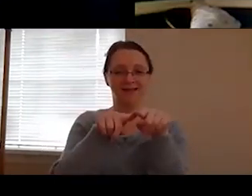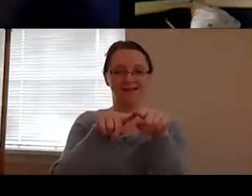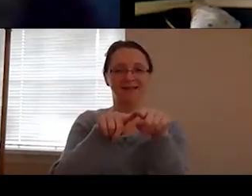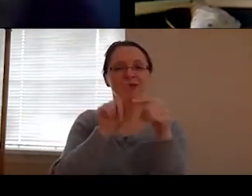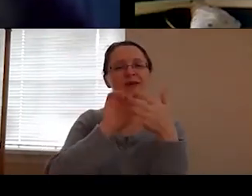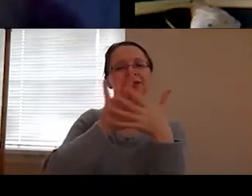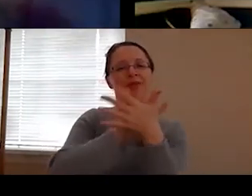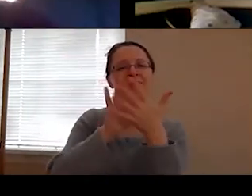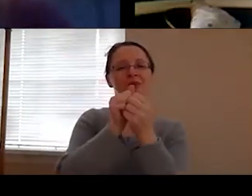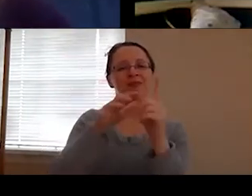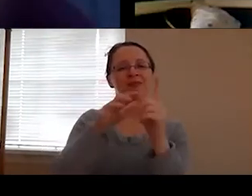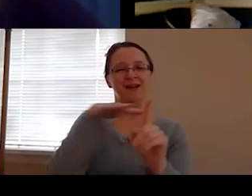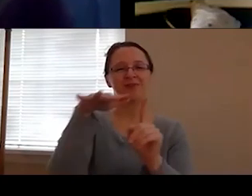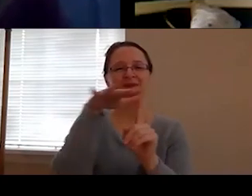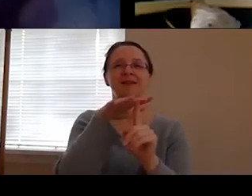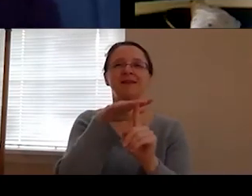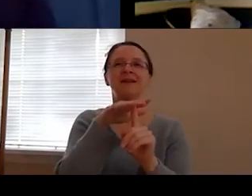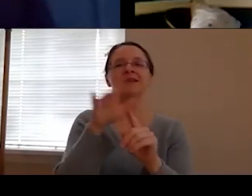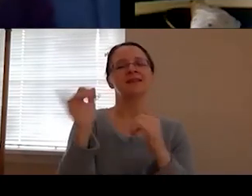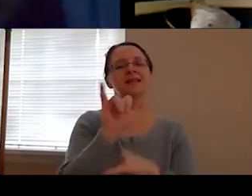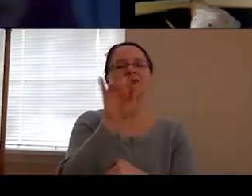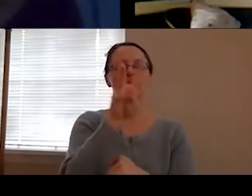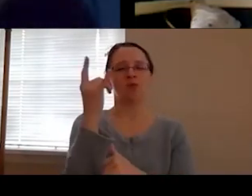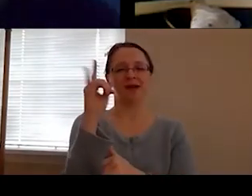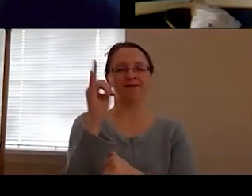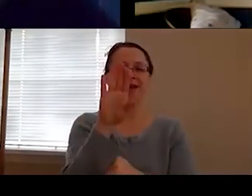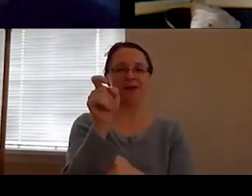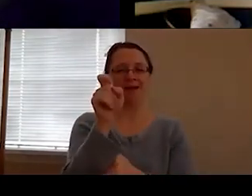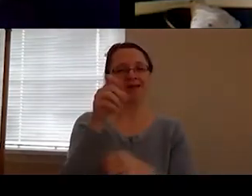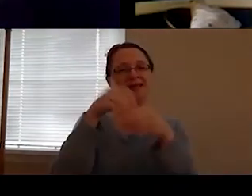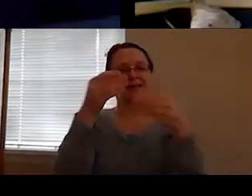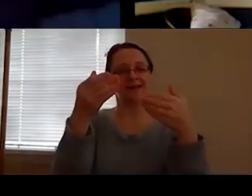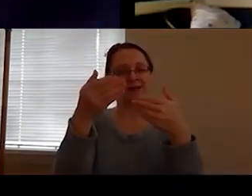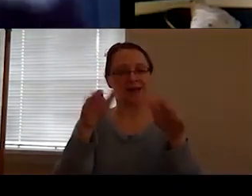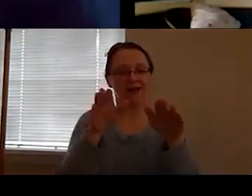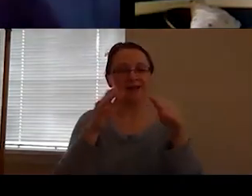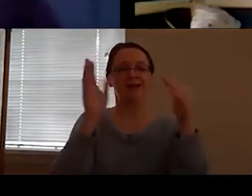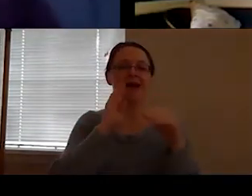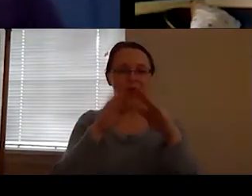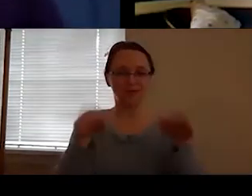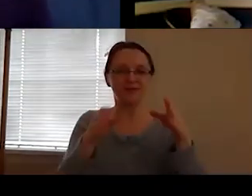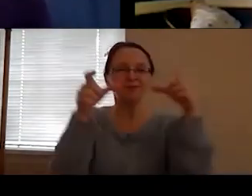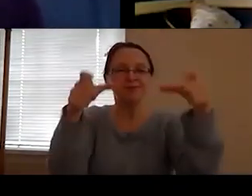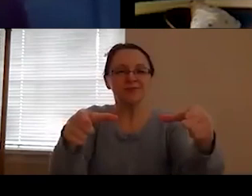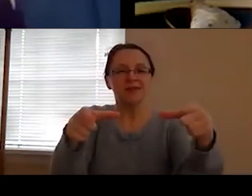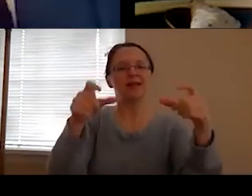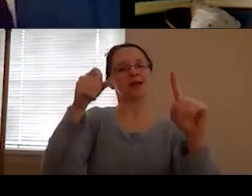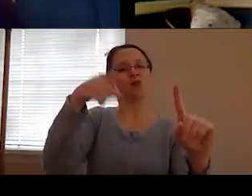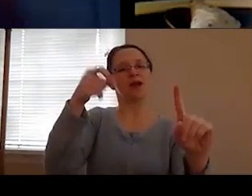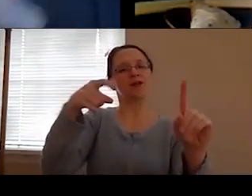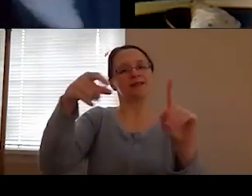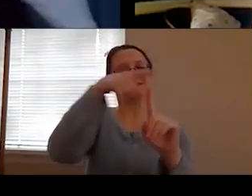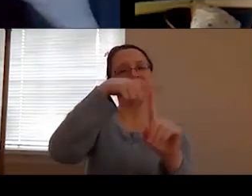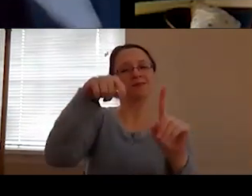much similar to a Wi-Fi box that you put in your home, and it uses the wireless signals in the environment